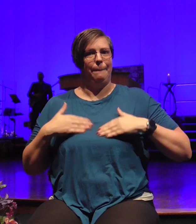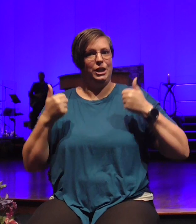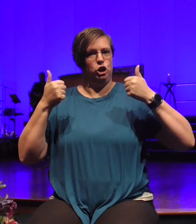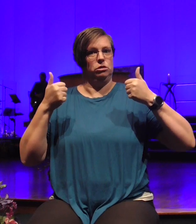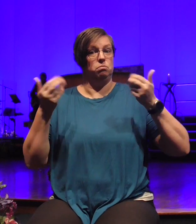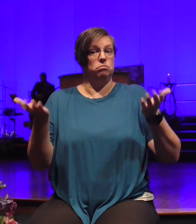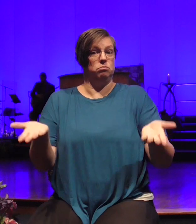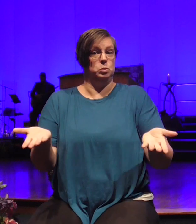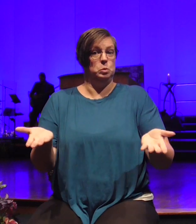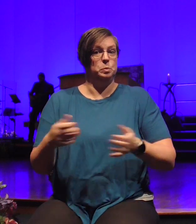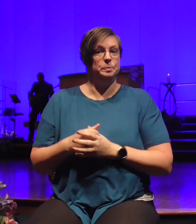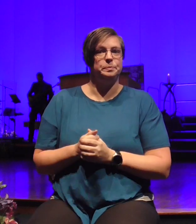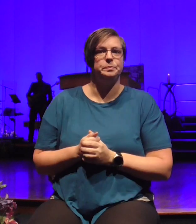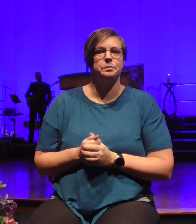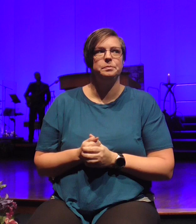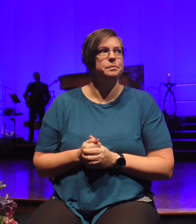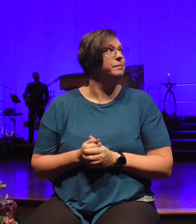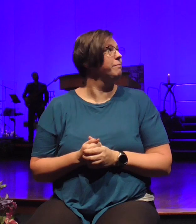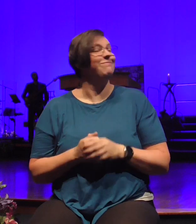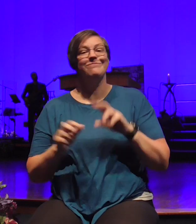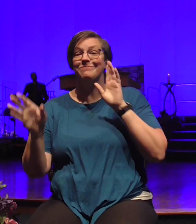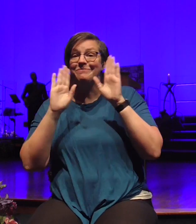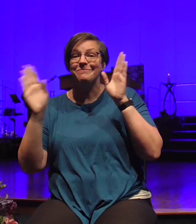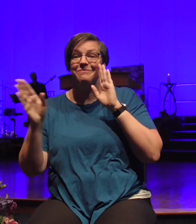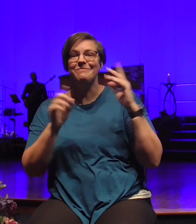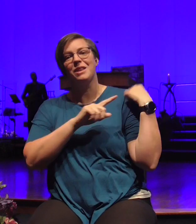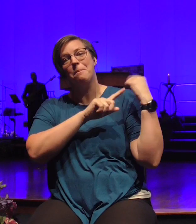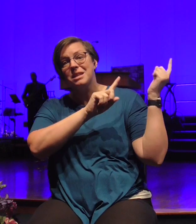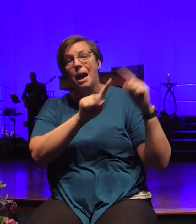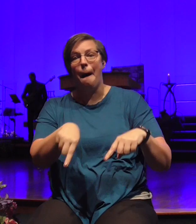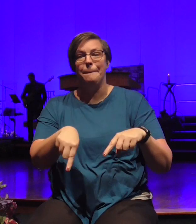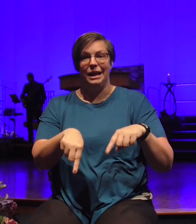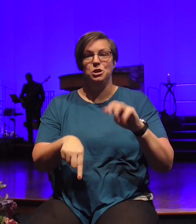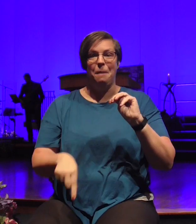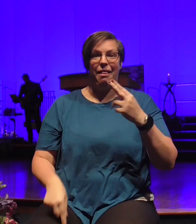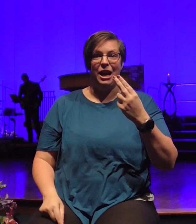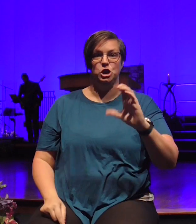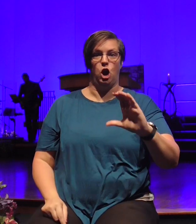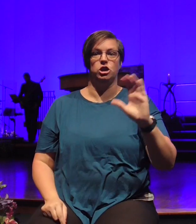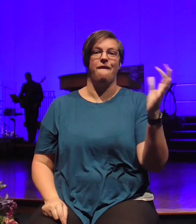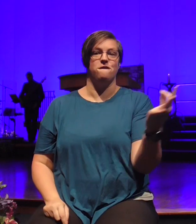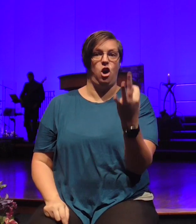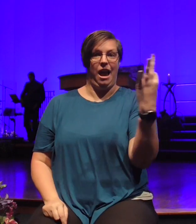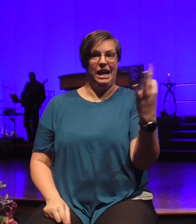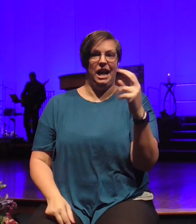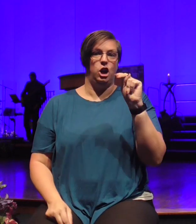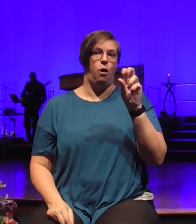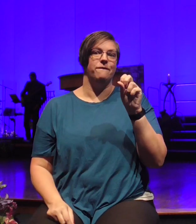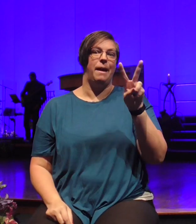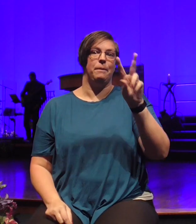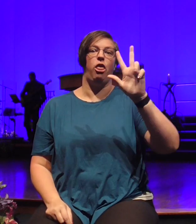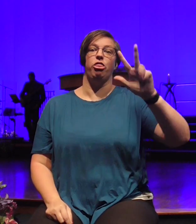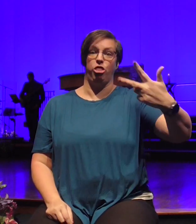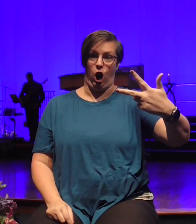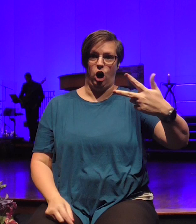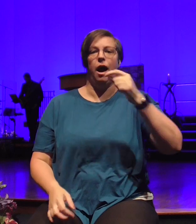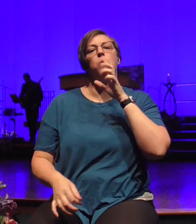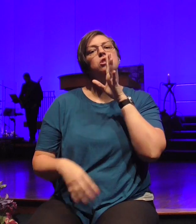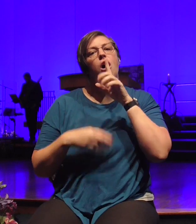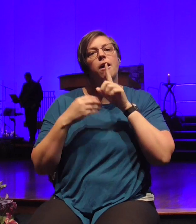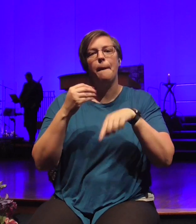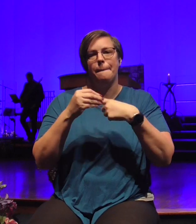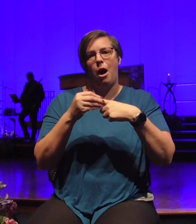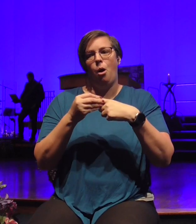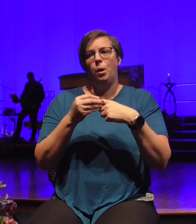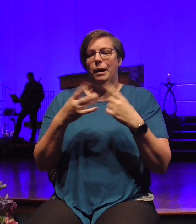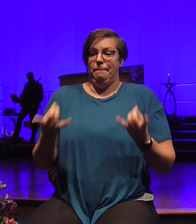Hey, I'll be coming to Mile High Church on Friday, November 3rd. I'm going to talk about how mindfulness and meditation